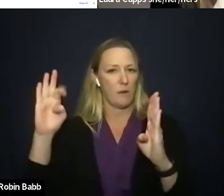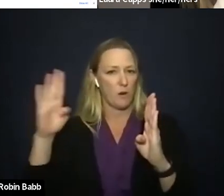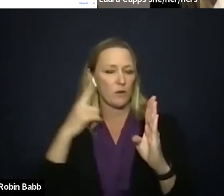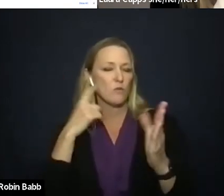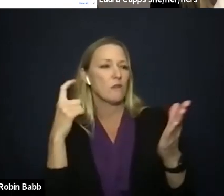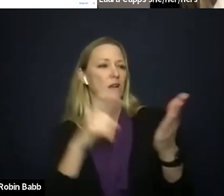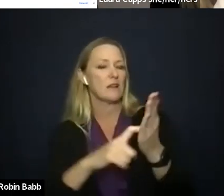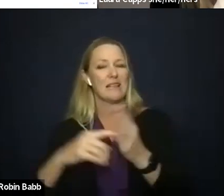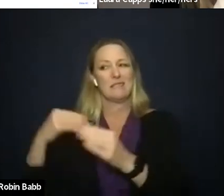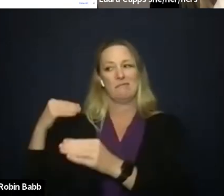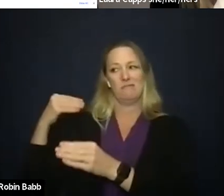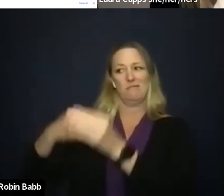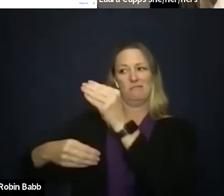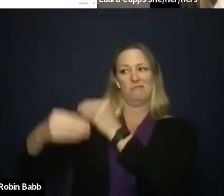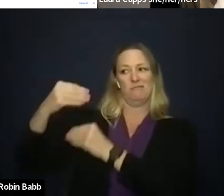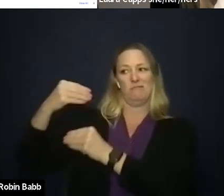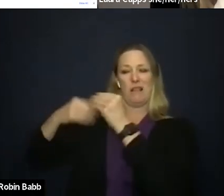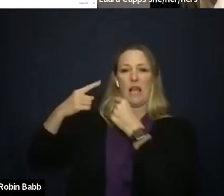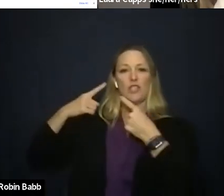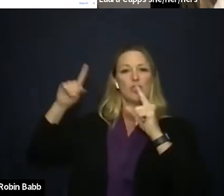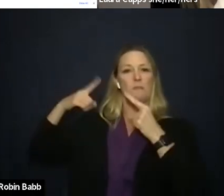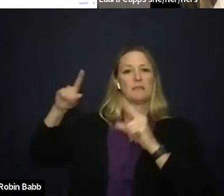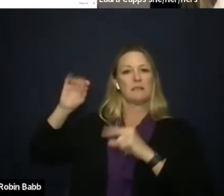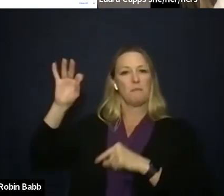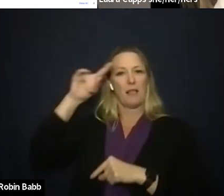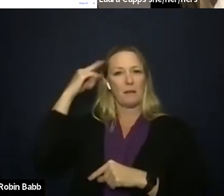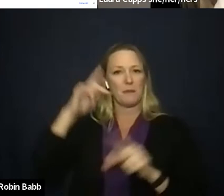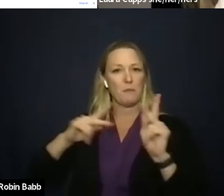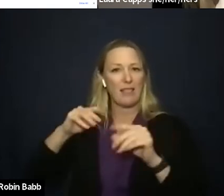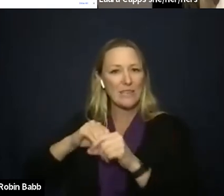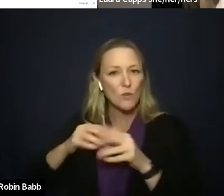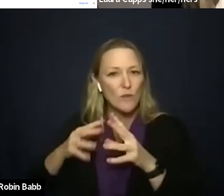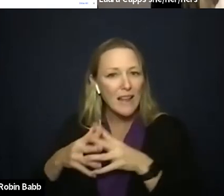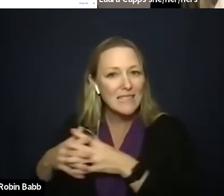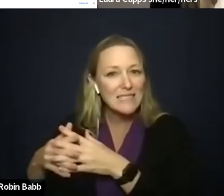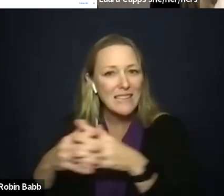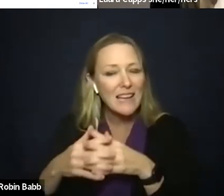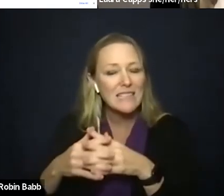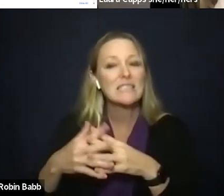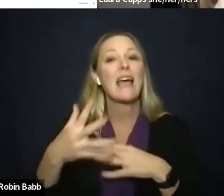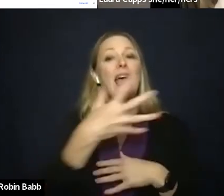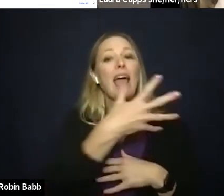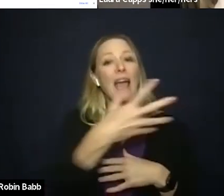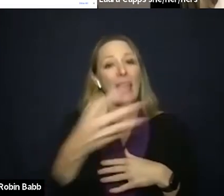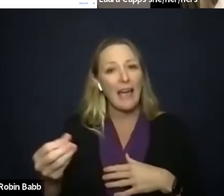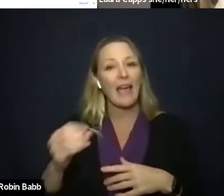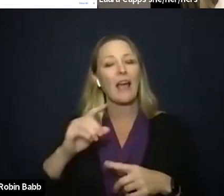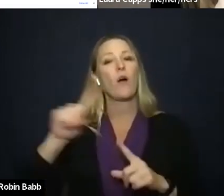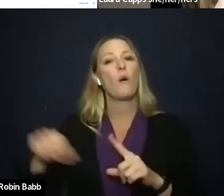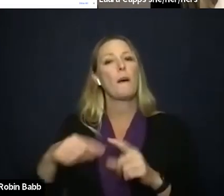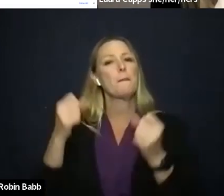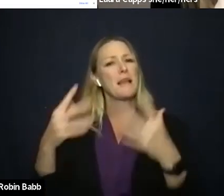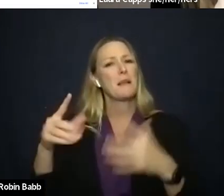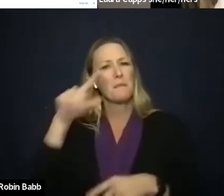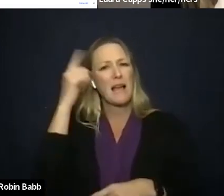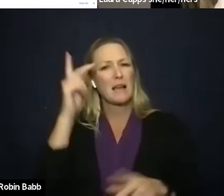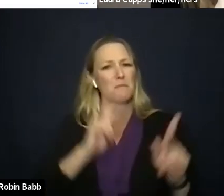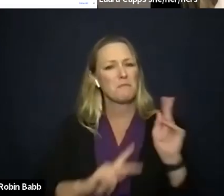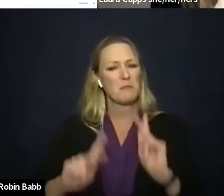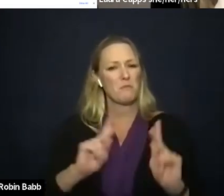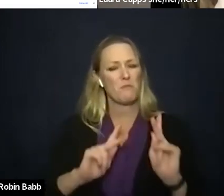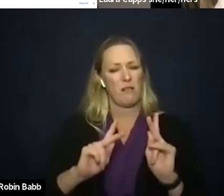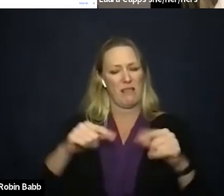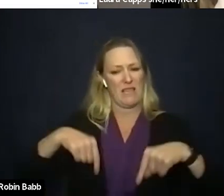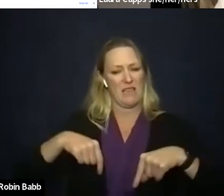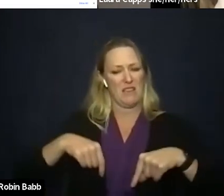heritage and achievements of black people in the united states and whereas many black americans lived and died in obscurity